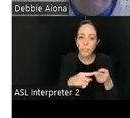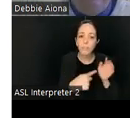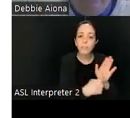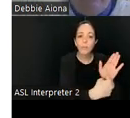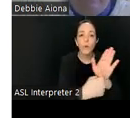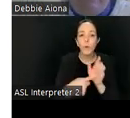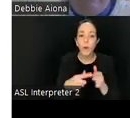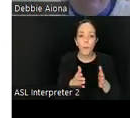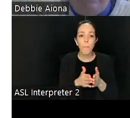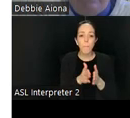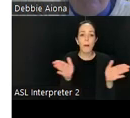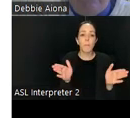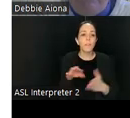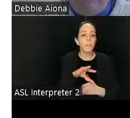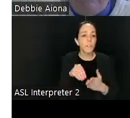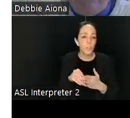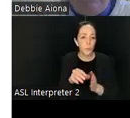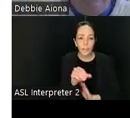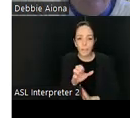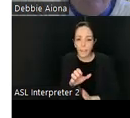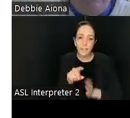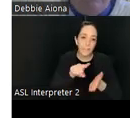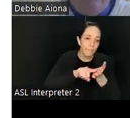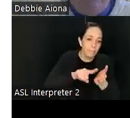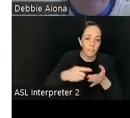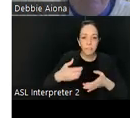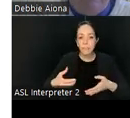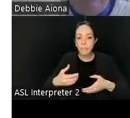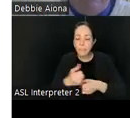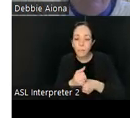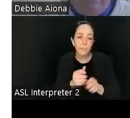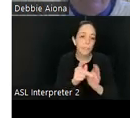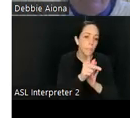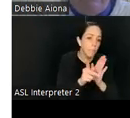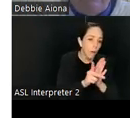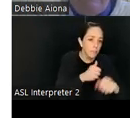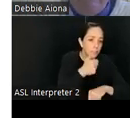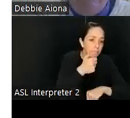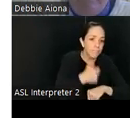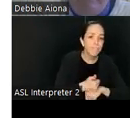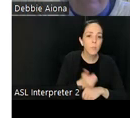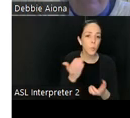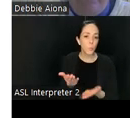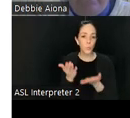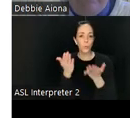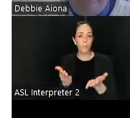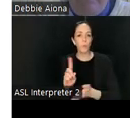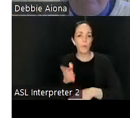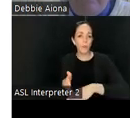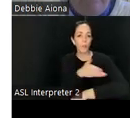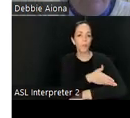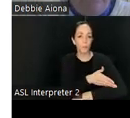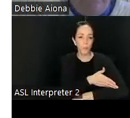implications, recommendations for improvements in police and oversight board policies and practices. These reports